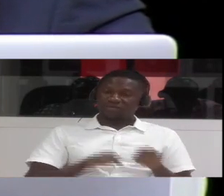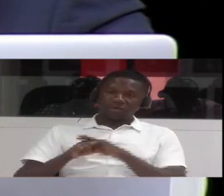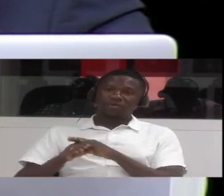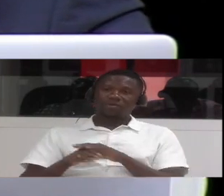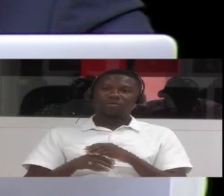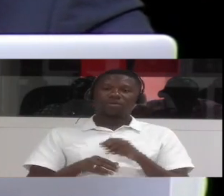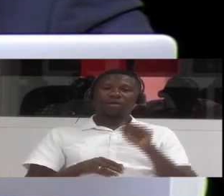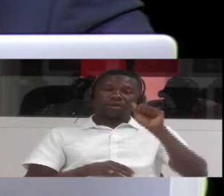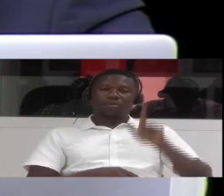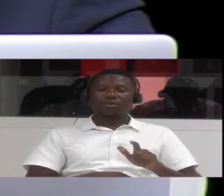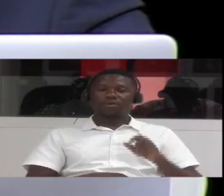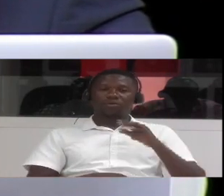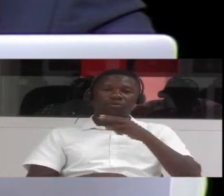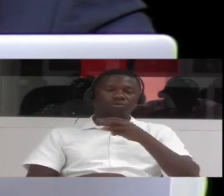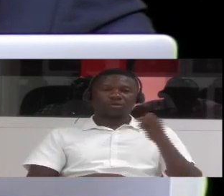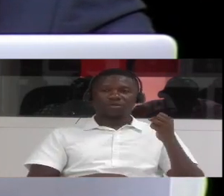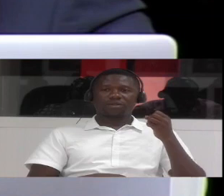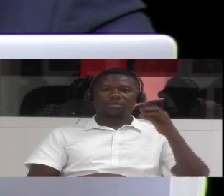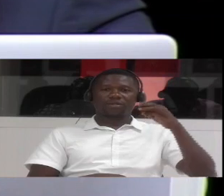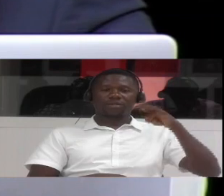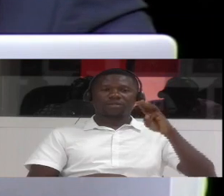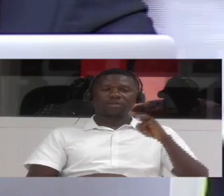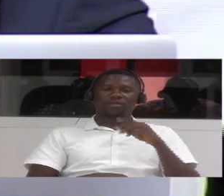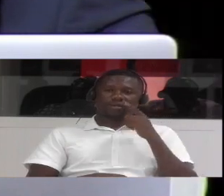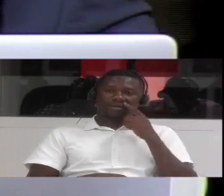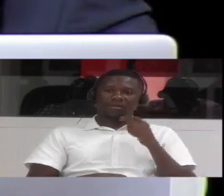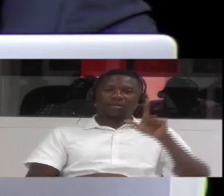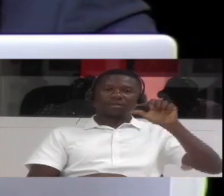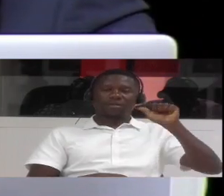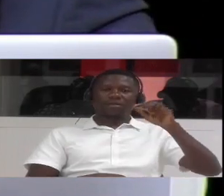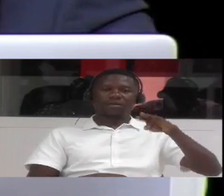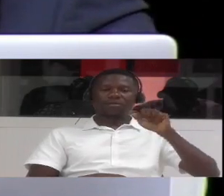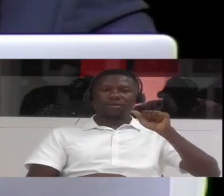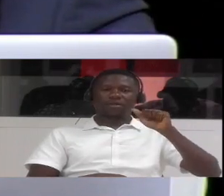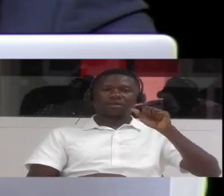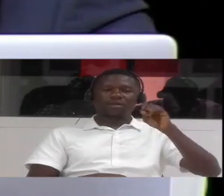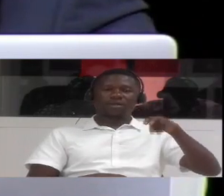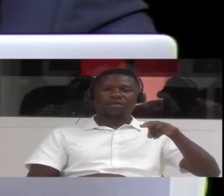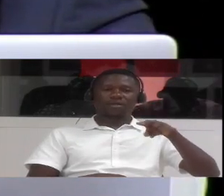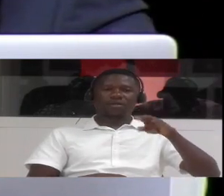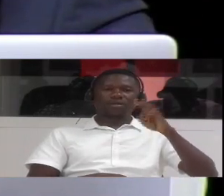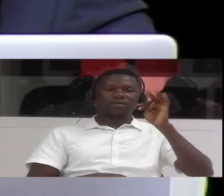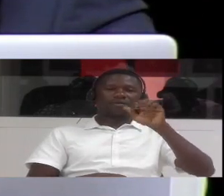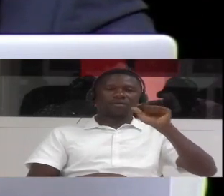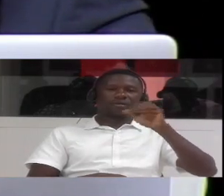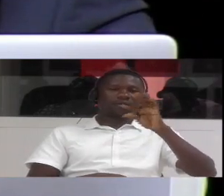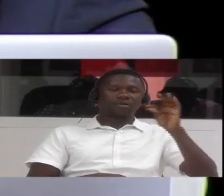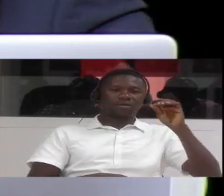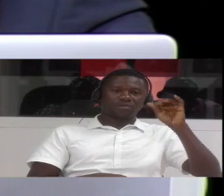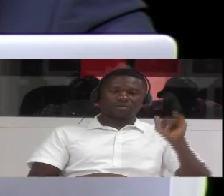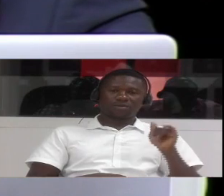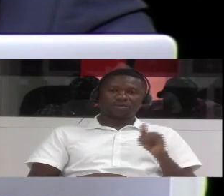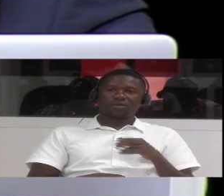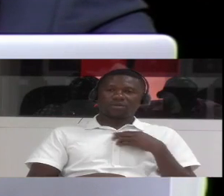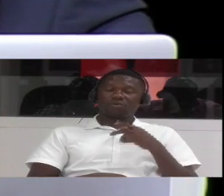Fatty. Yes. He was arrested and detained incommunicado for 63 days